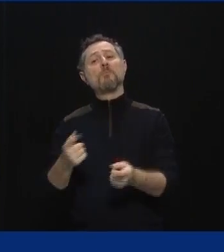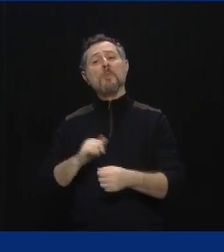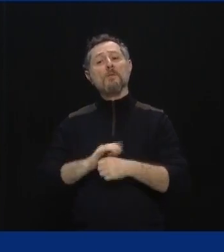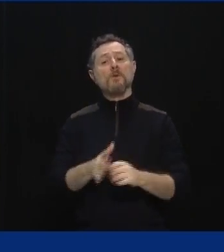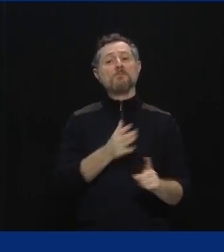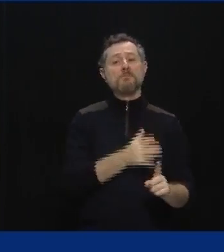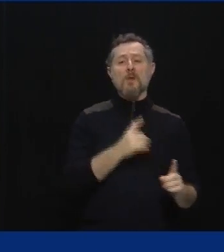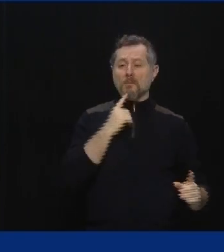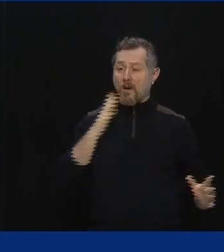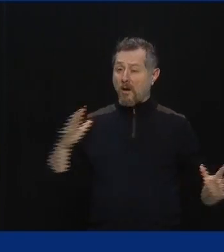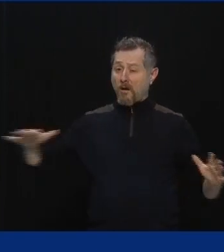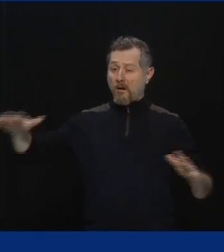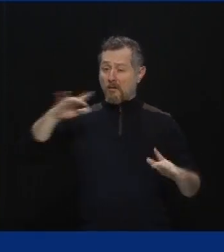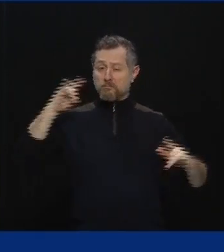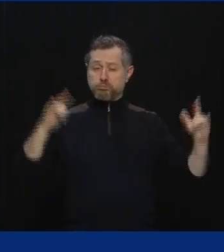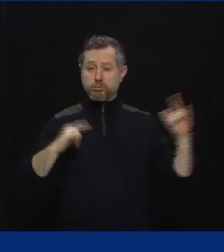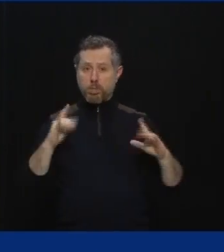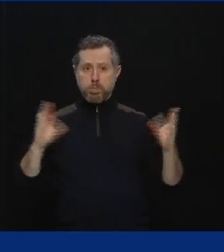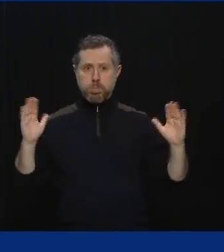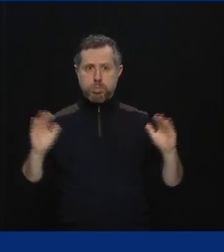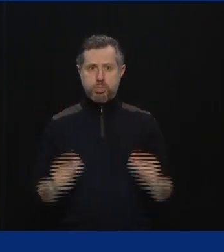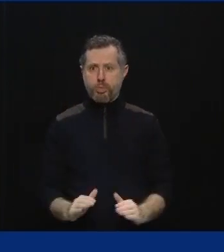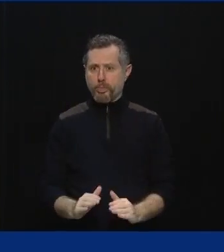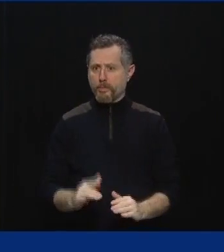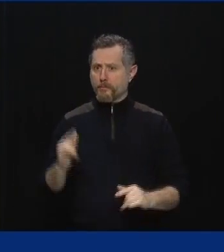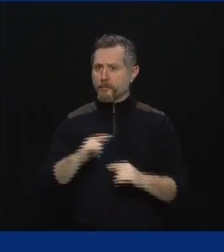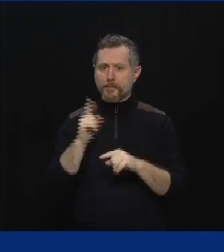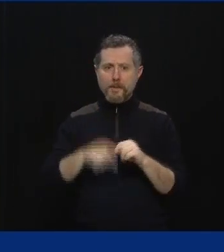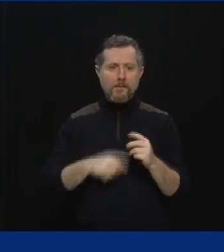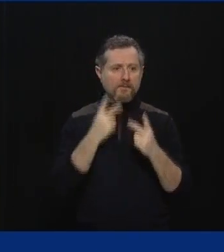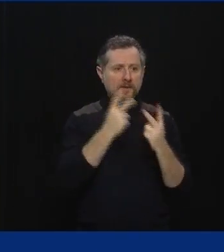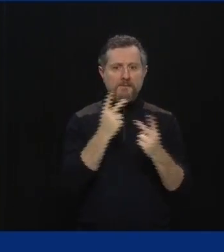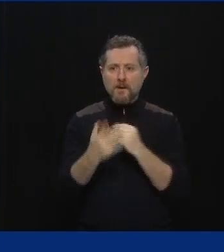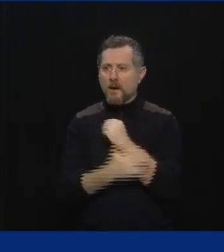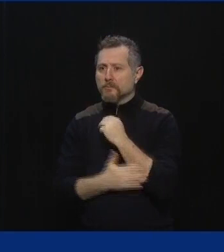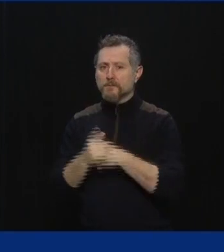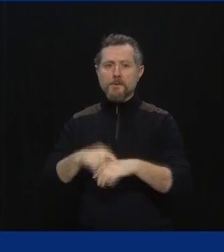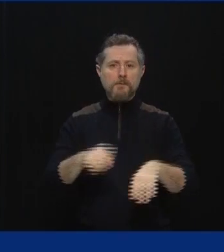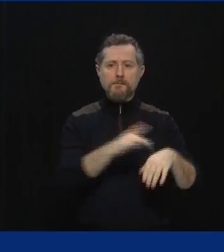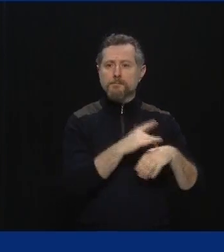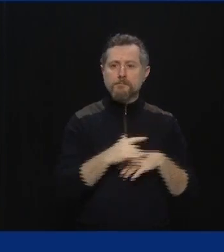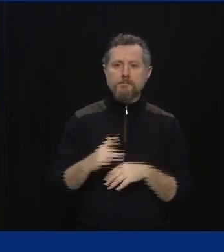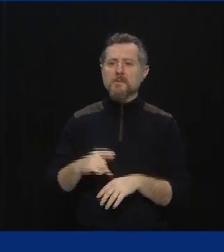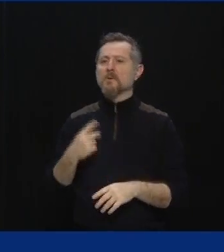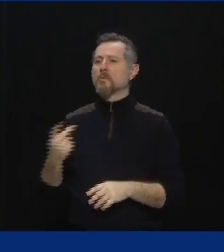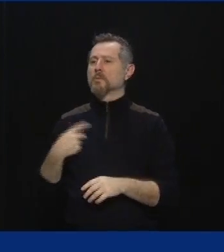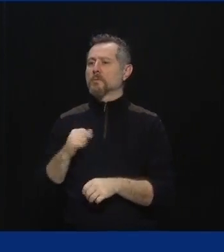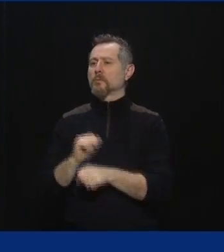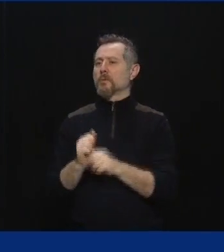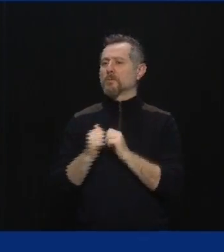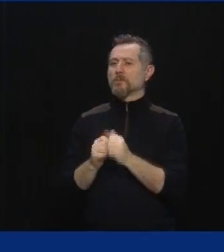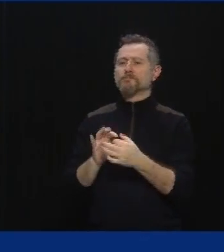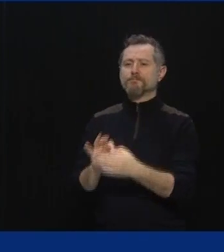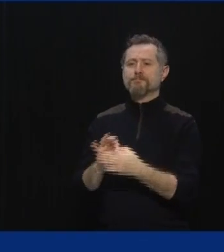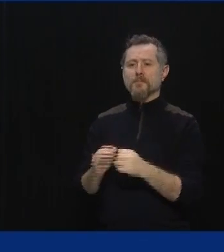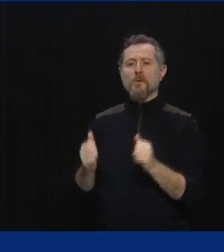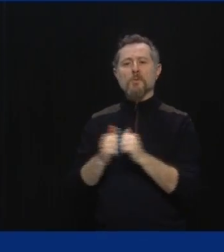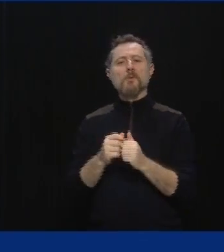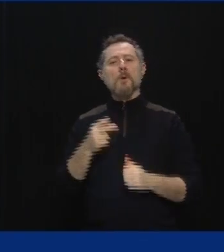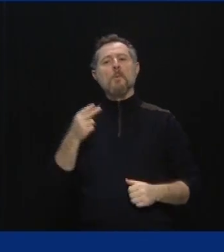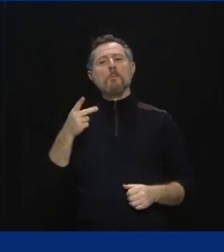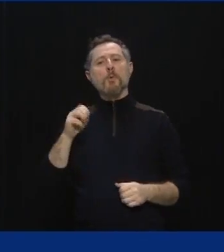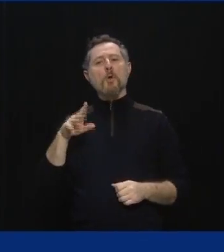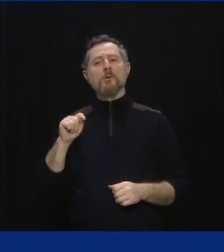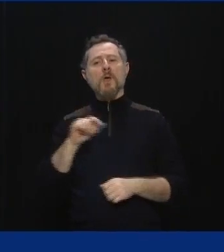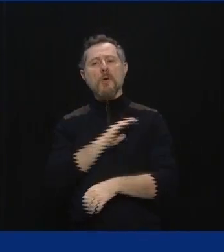air travel plummeted precipitously. We worked with you, together with the Port Authority's